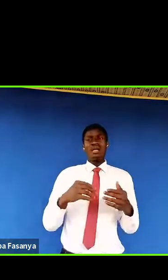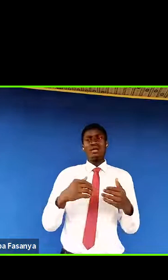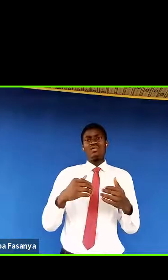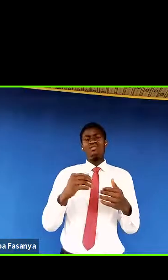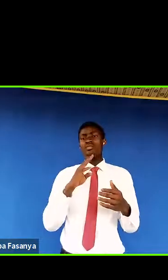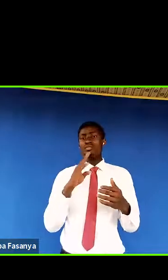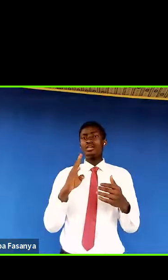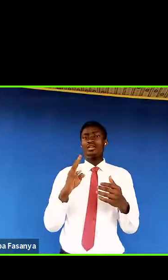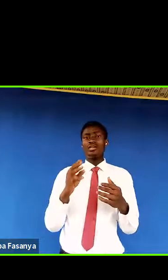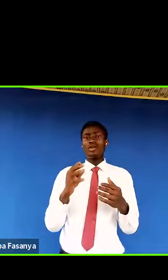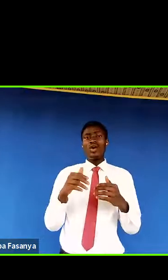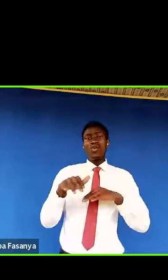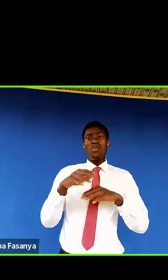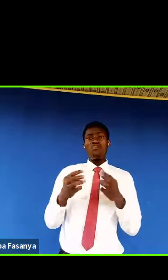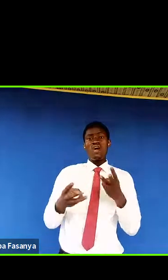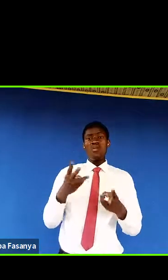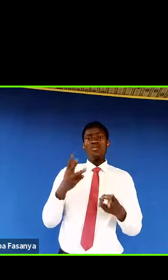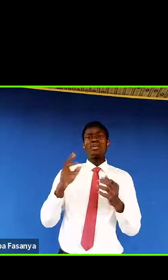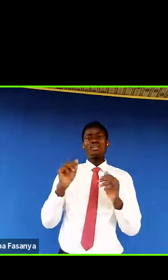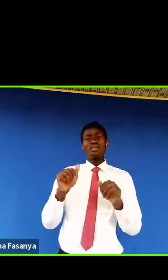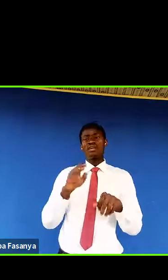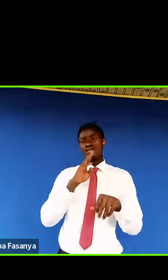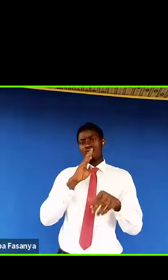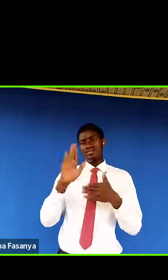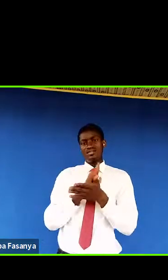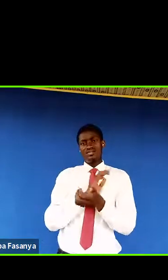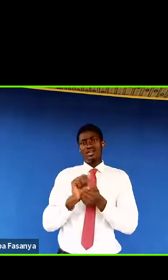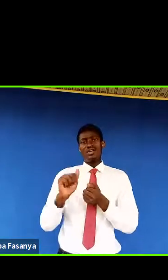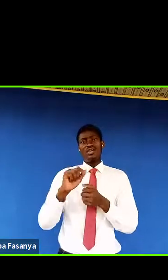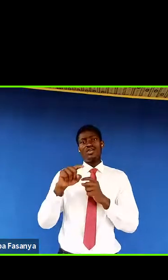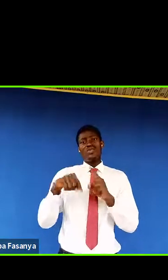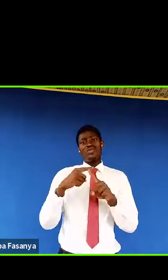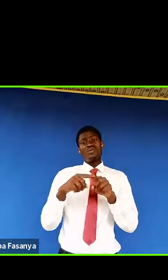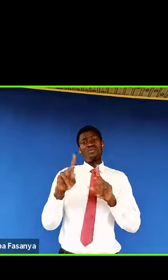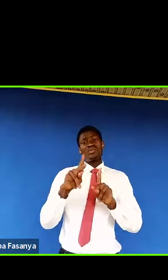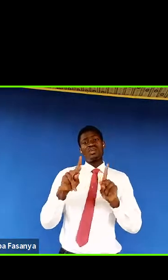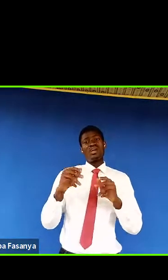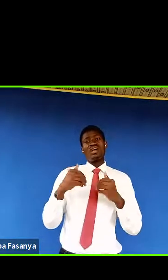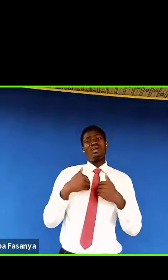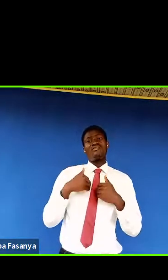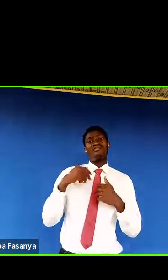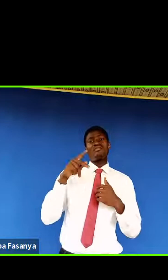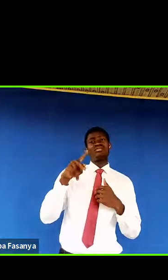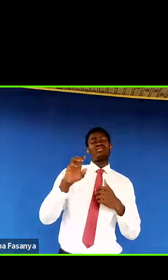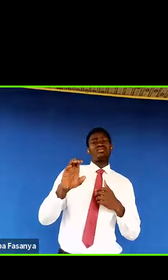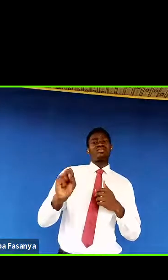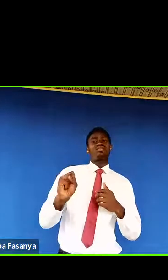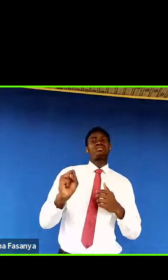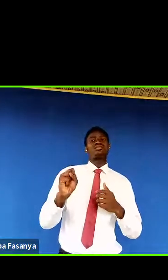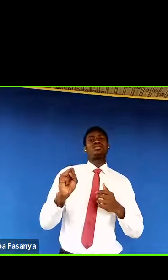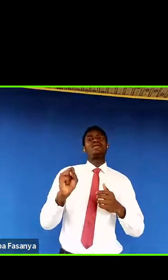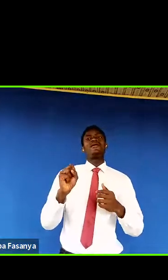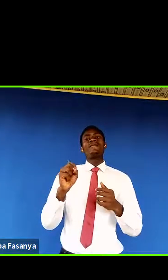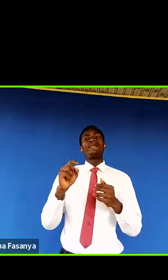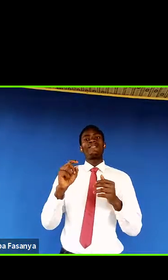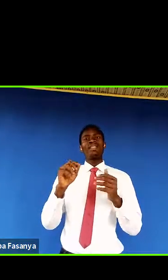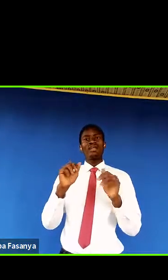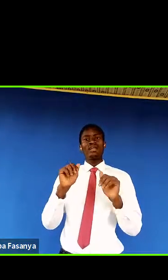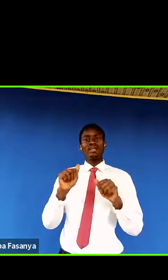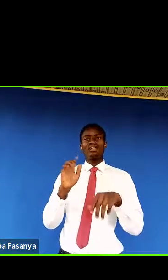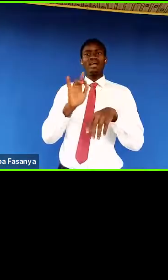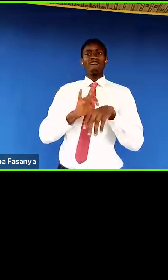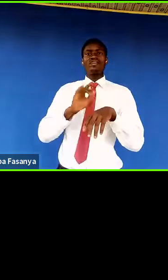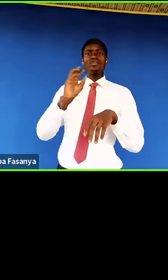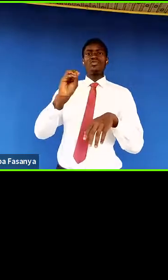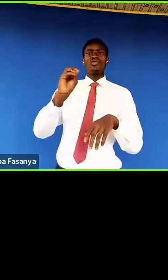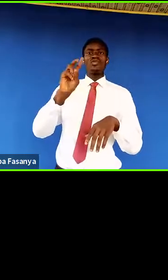people that have PCOS, that's polycystic ovarian syndrome, being overweight can affect ovulation. And as we